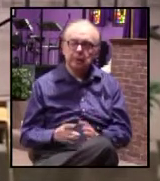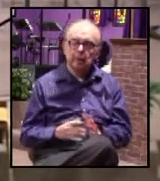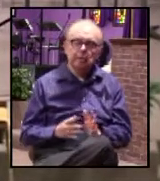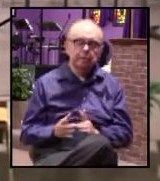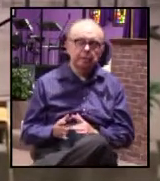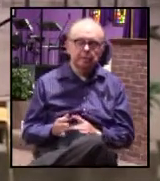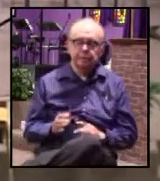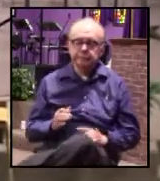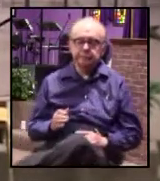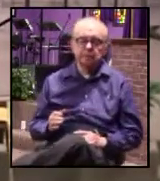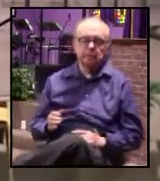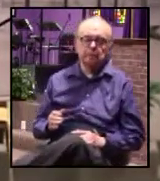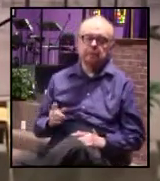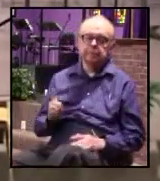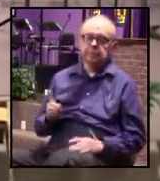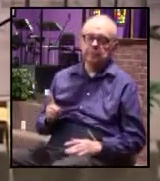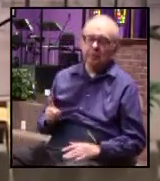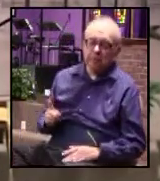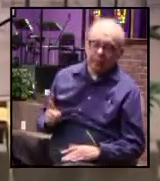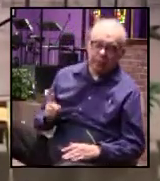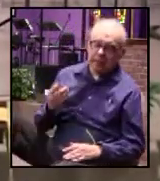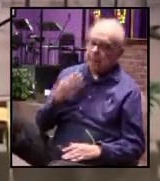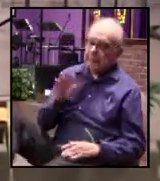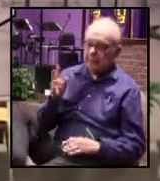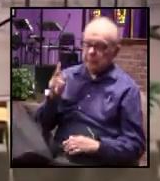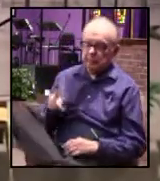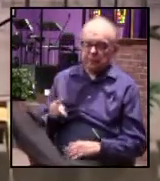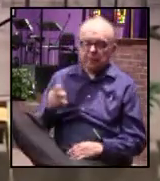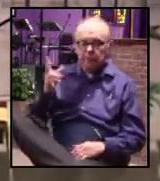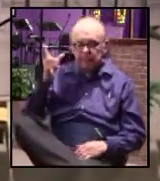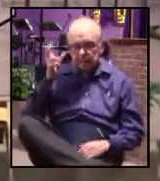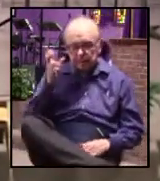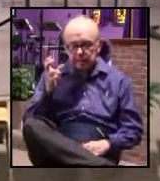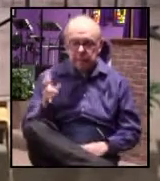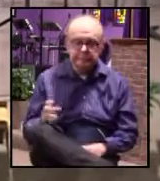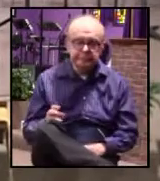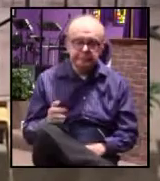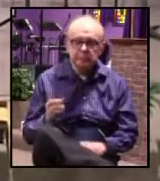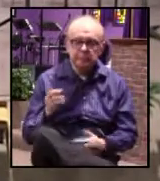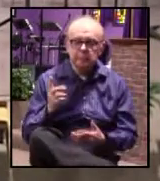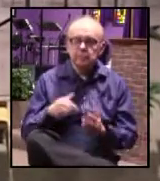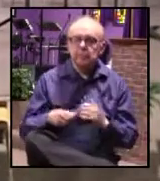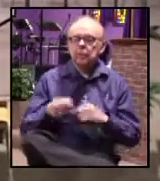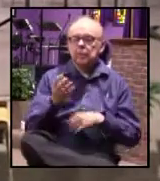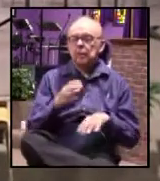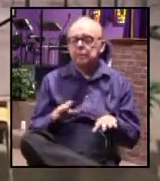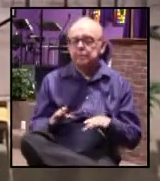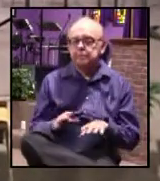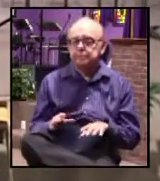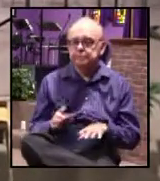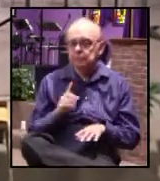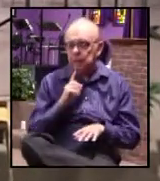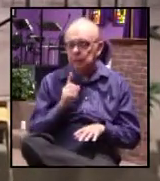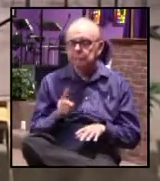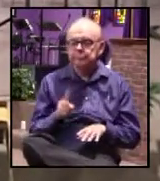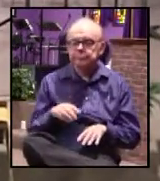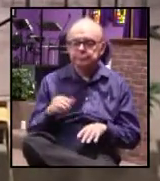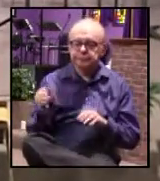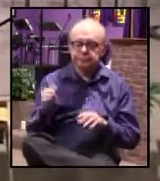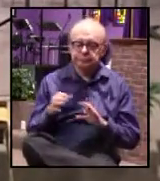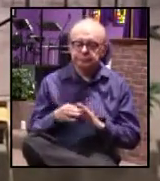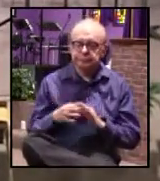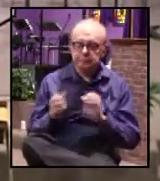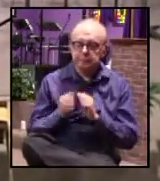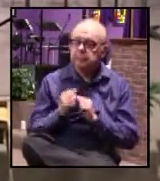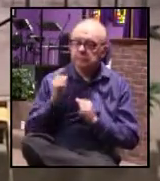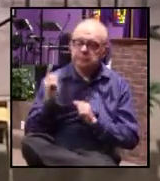Jesus is not a culprit, but the one culprit. Okay? But what God wants us to do is to take our